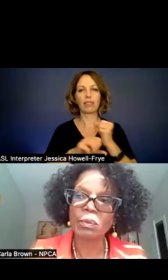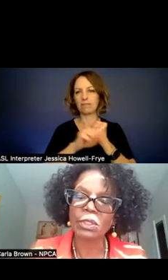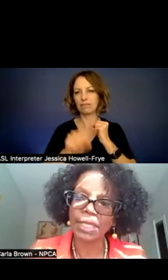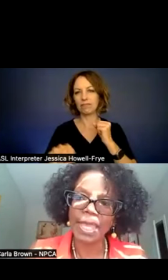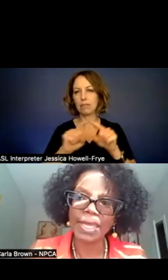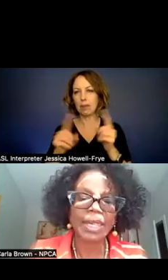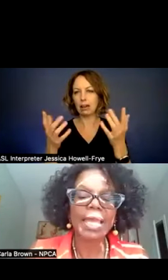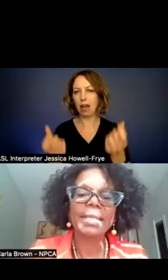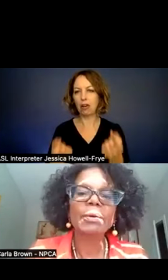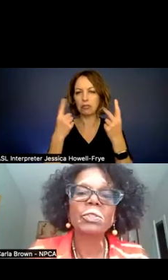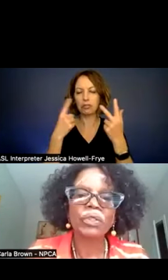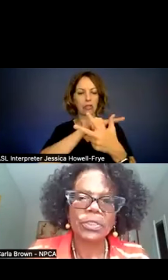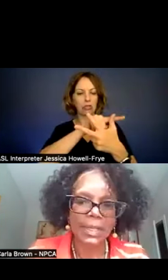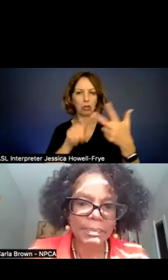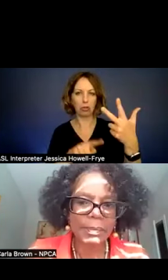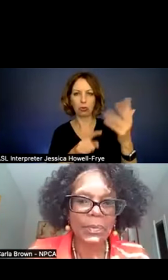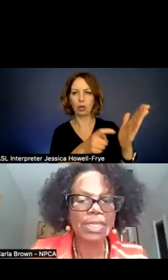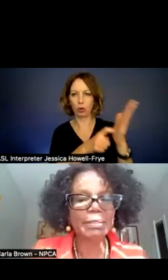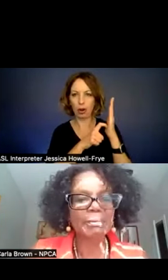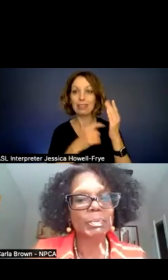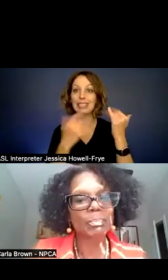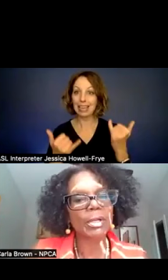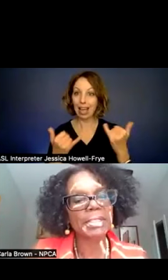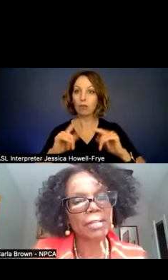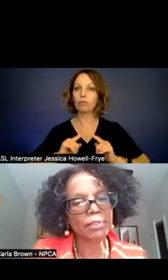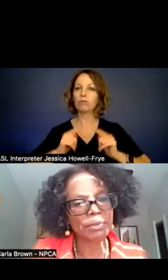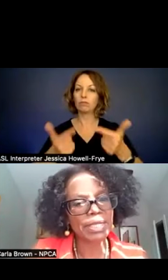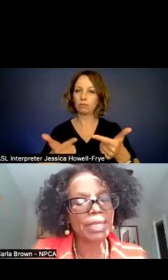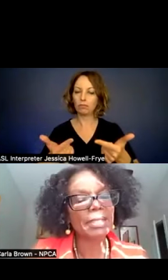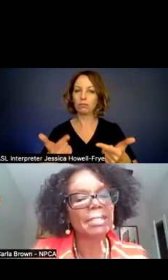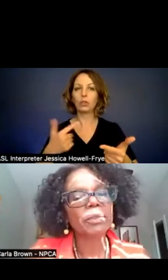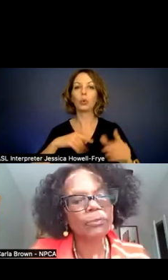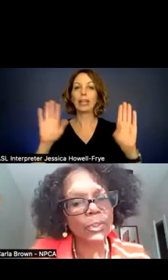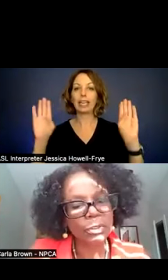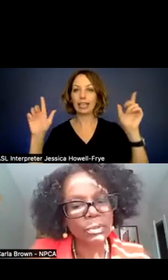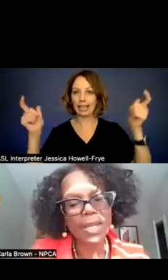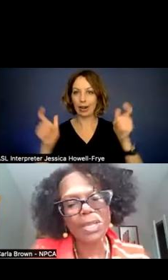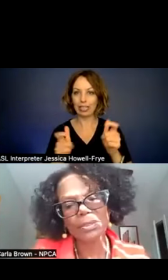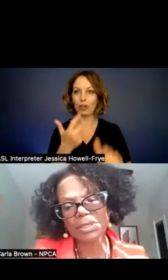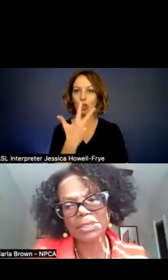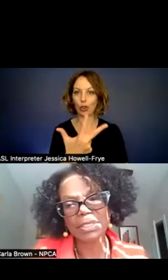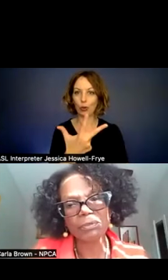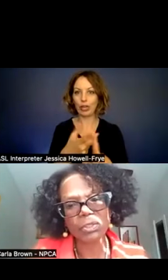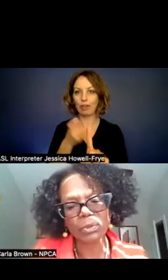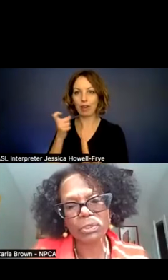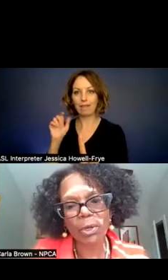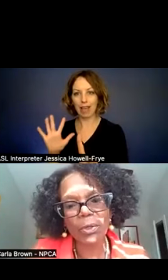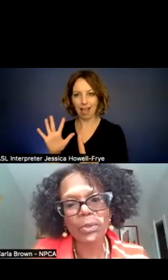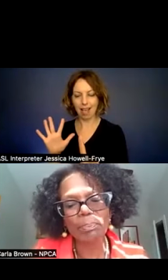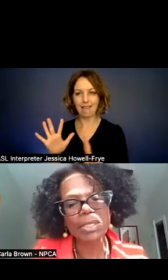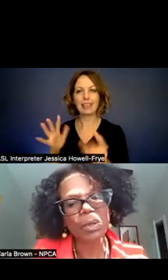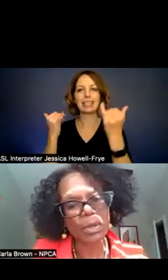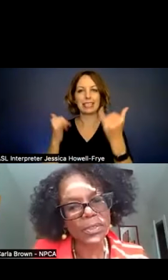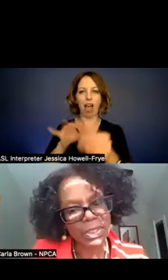what we were looking at. And now it's your time. We brought it down to three. Now it's for you as individuals to